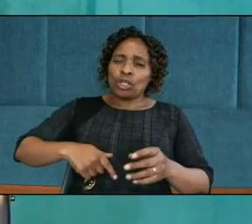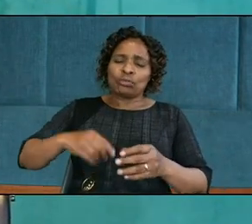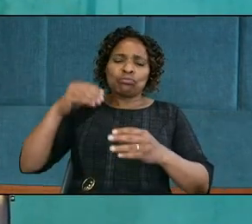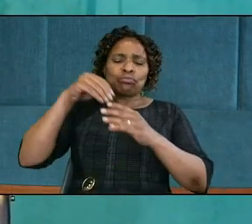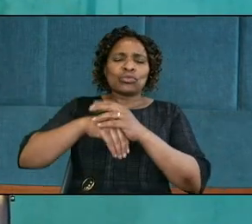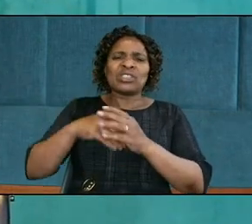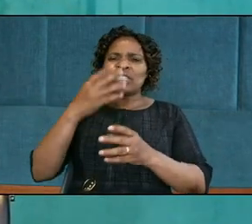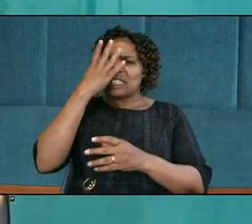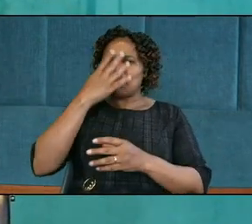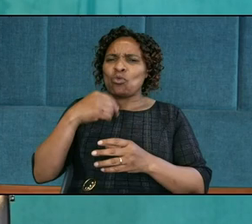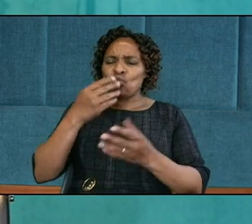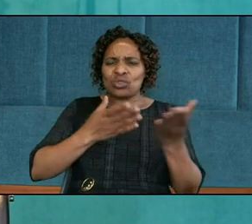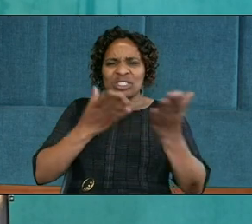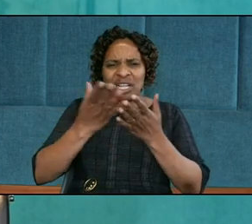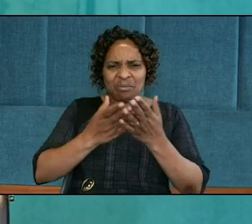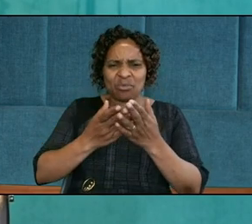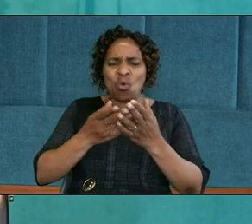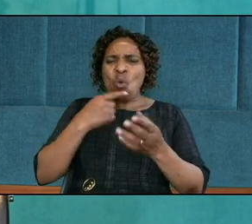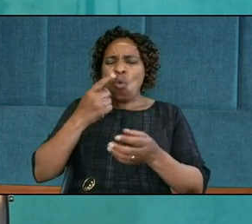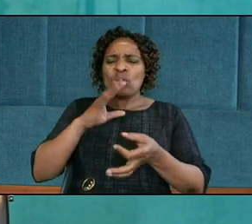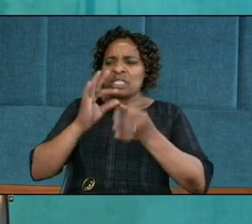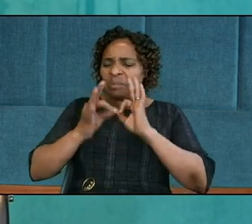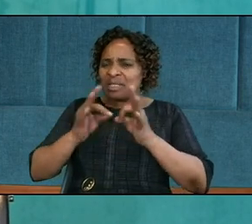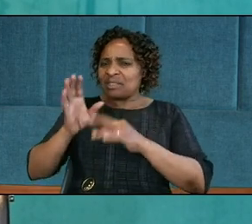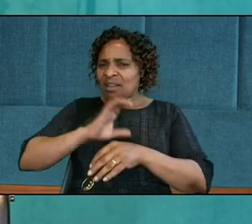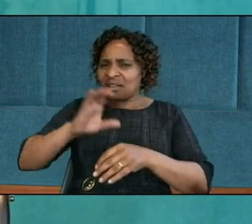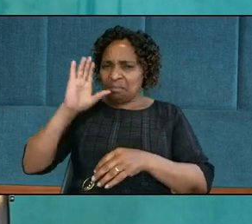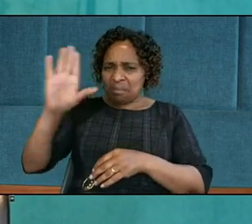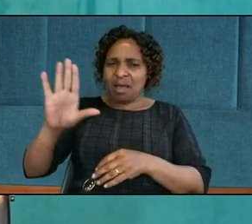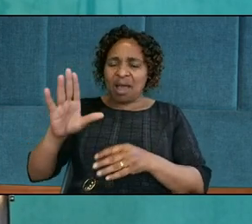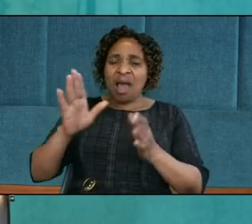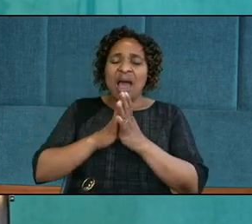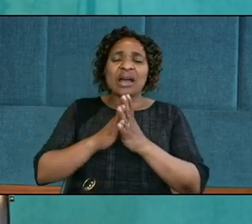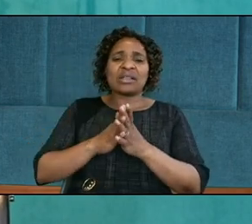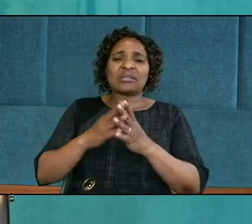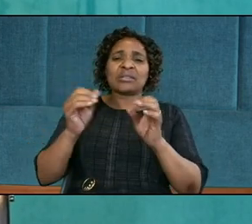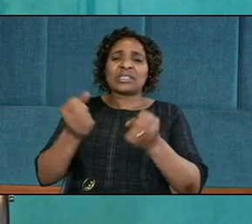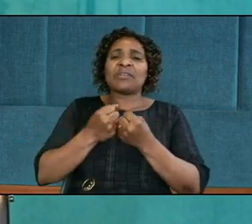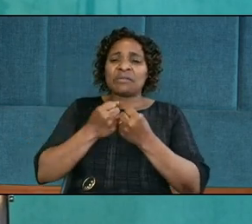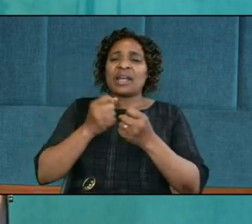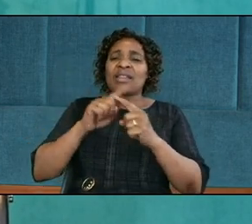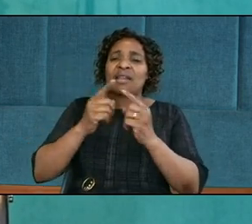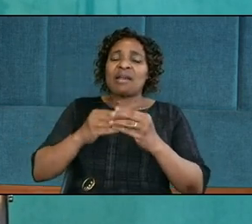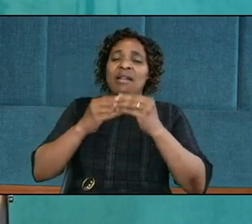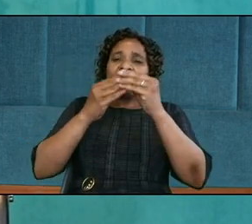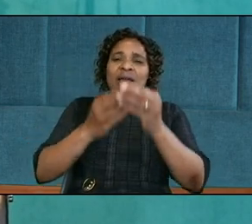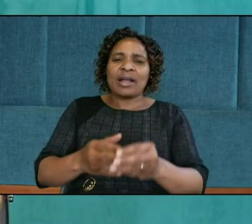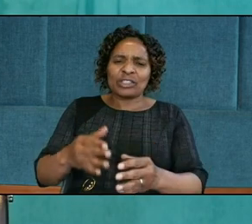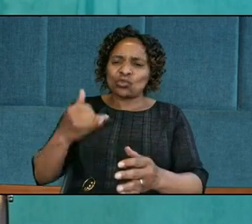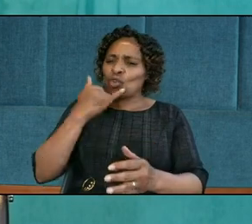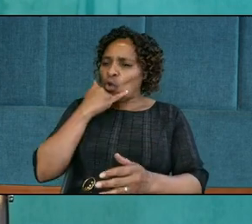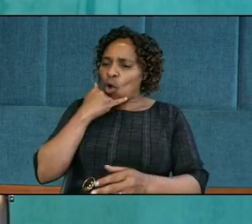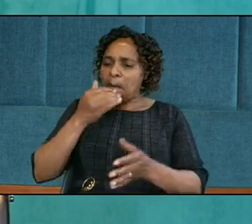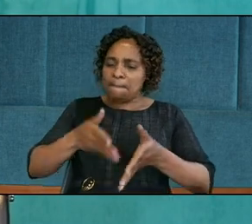claim to serve him, but who misinterpret his character, and multitudes are deceiving and led in false